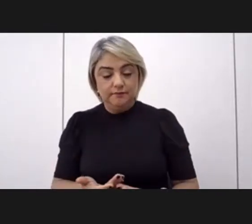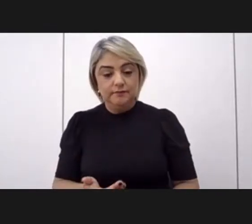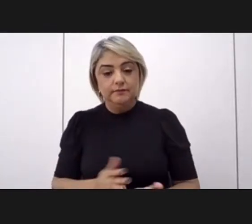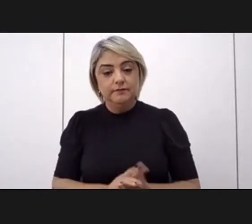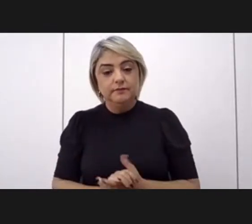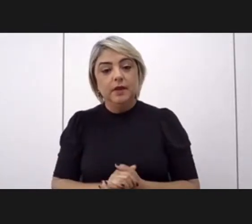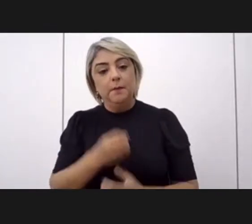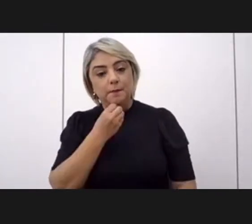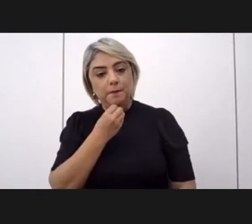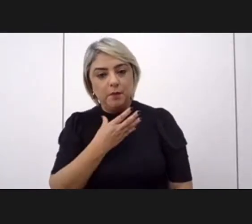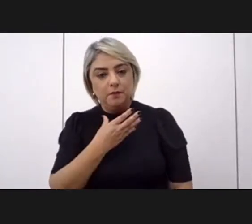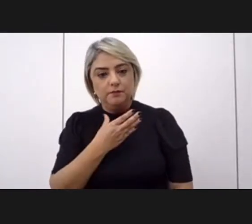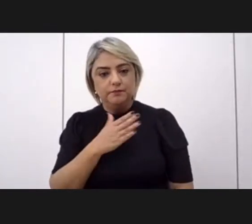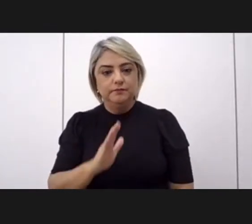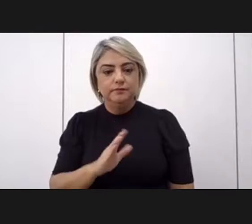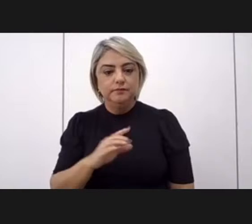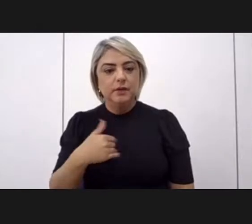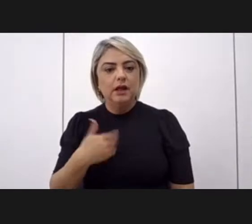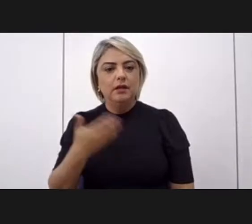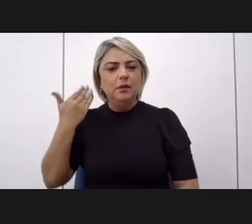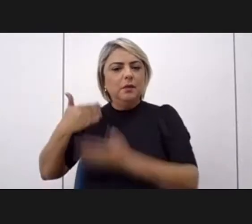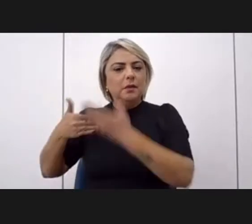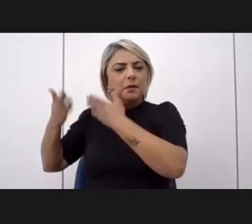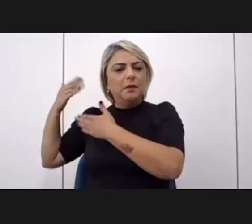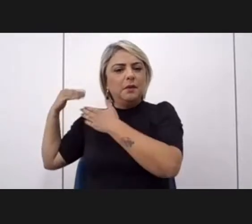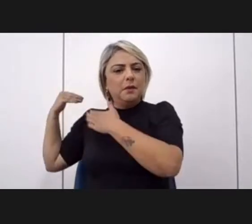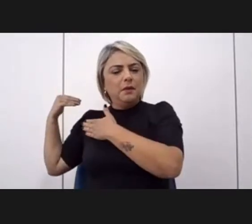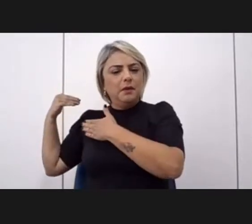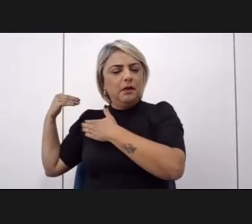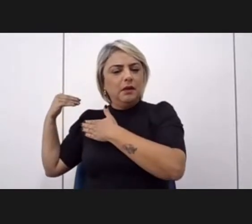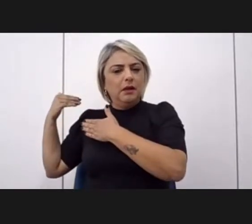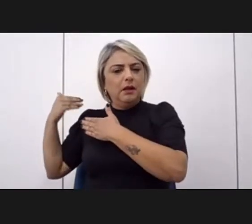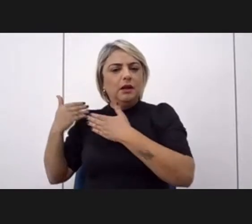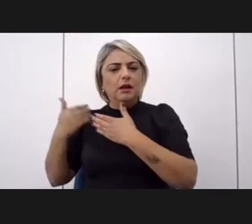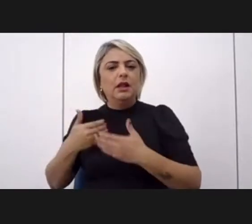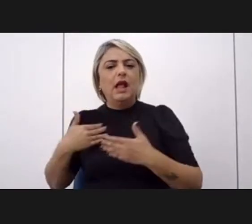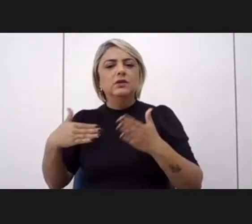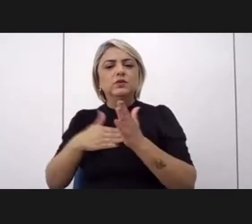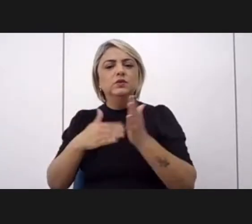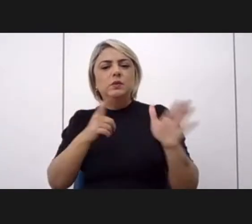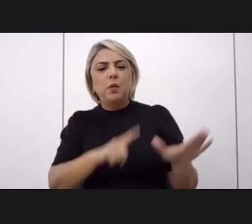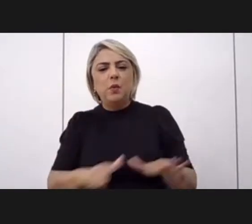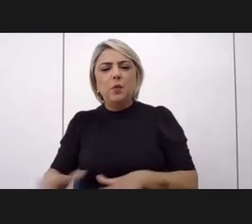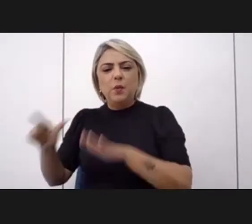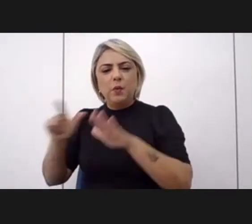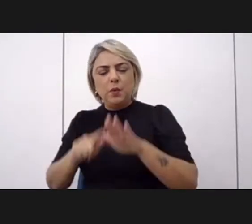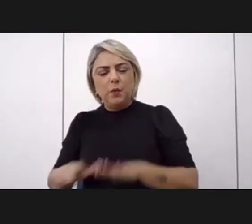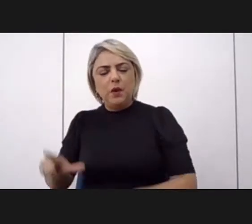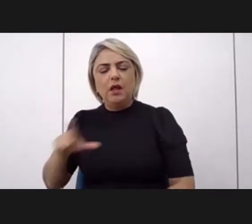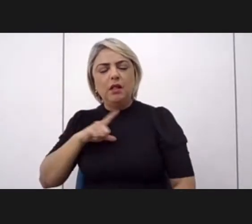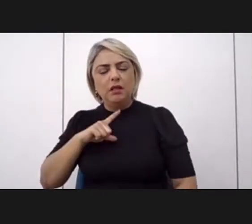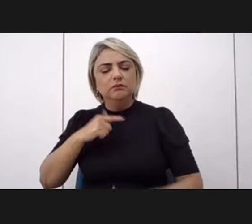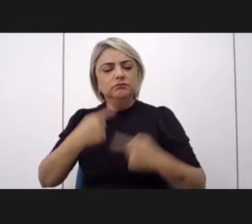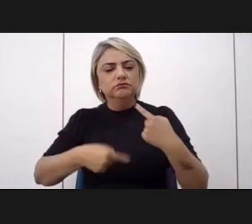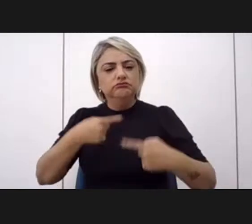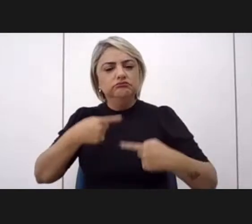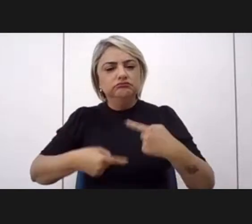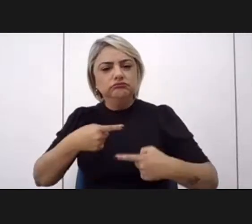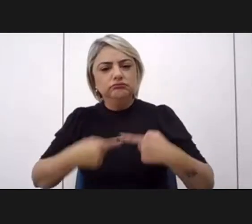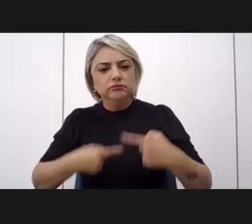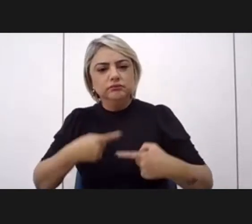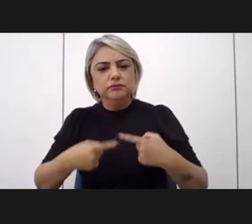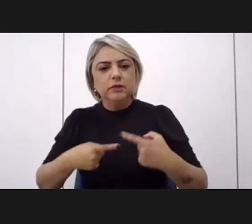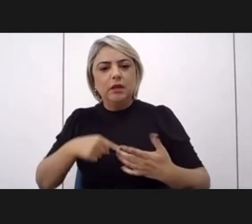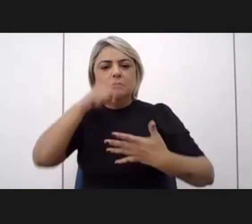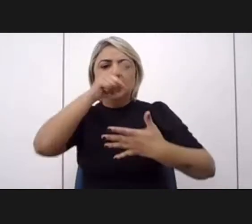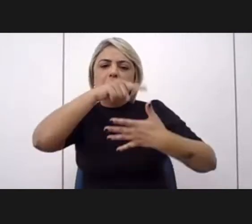So in the past weeks, we have been discussing so many important topics of the